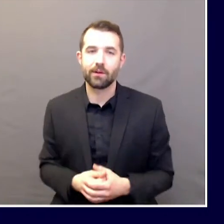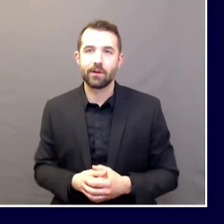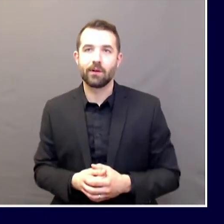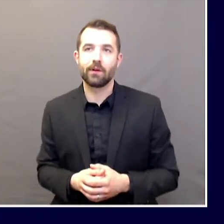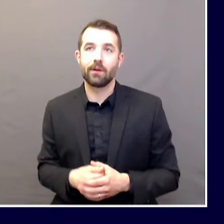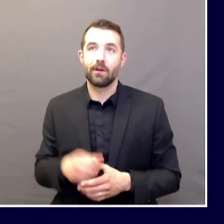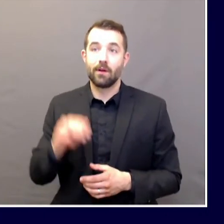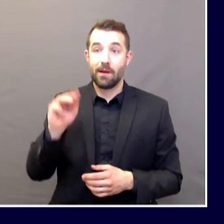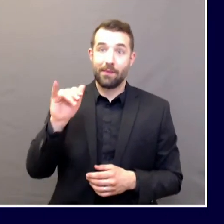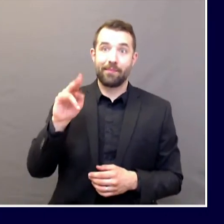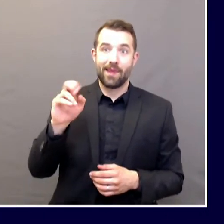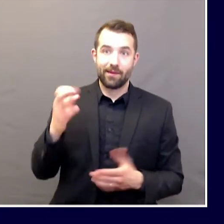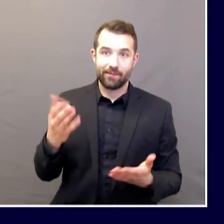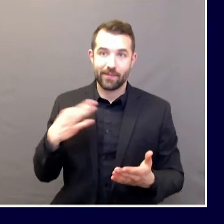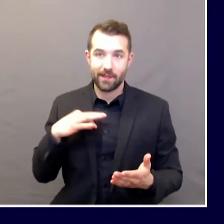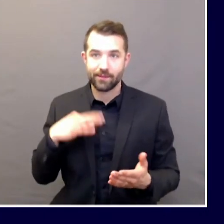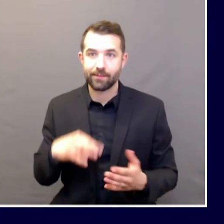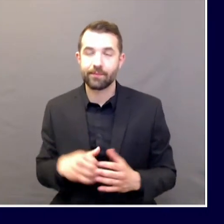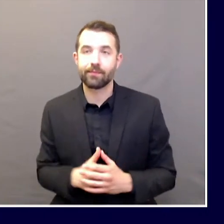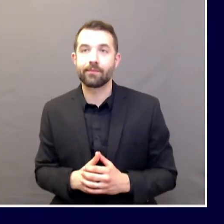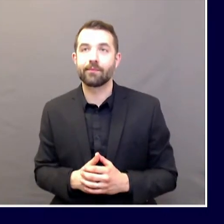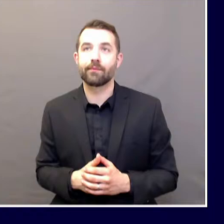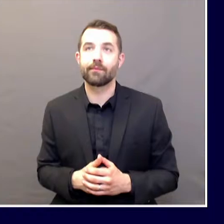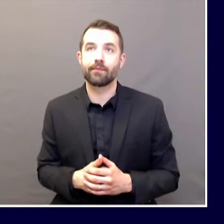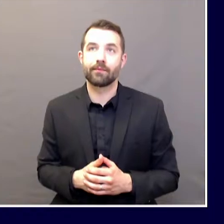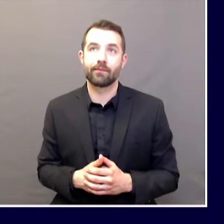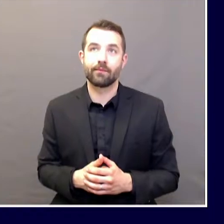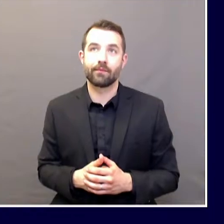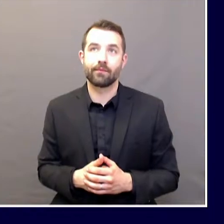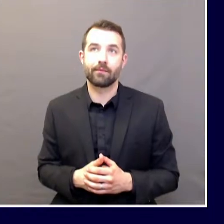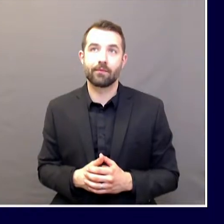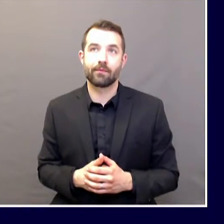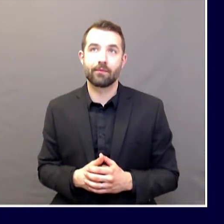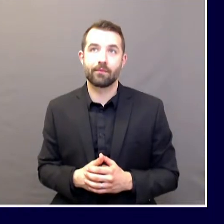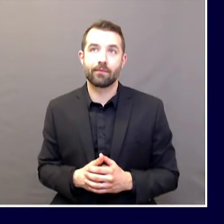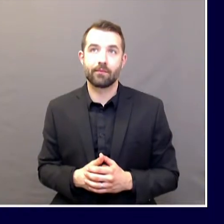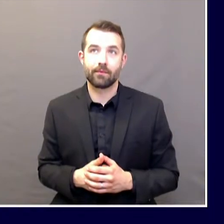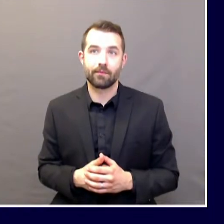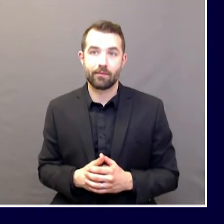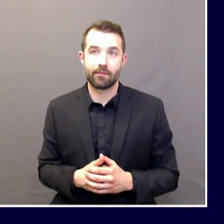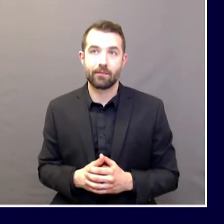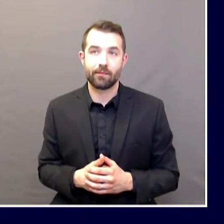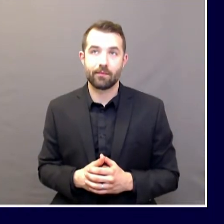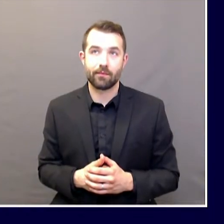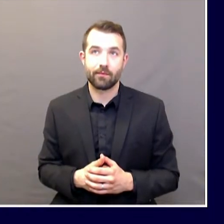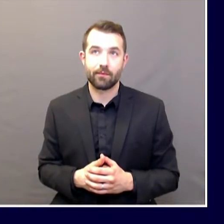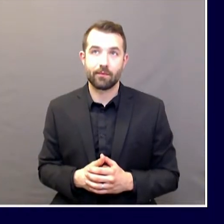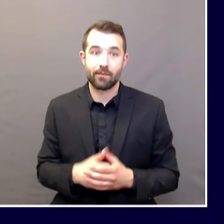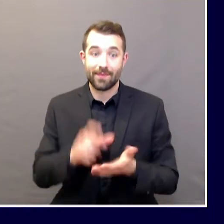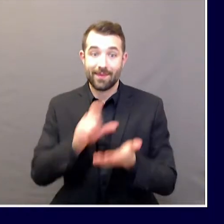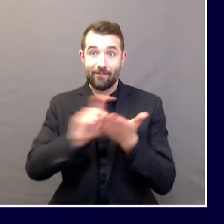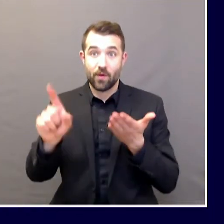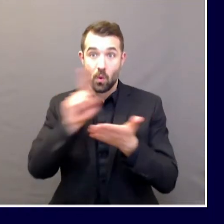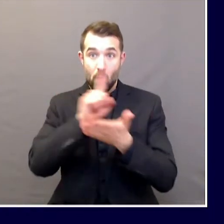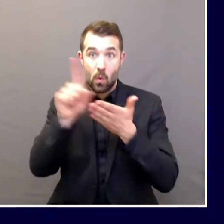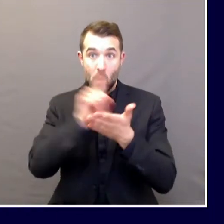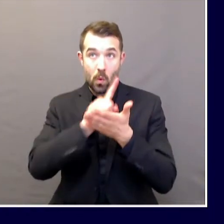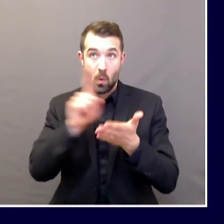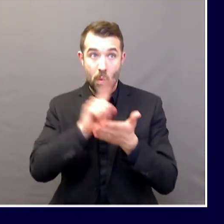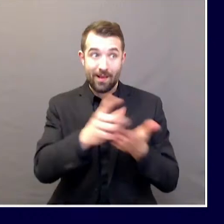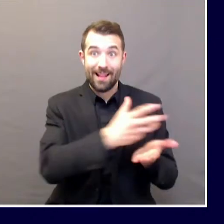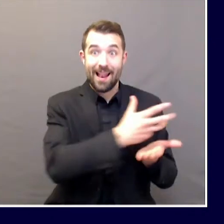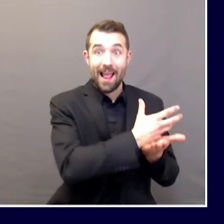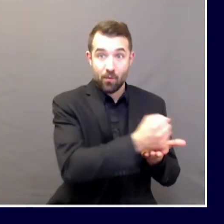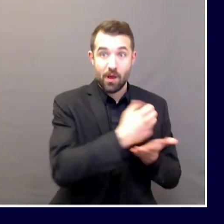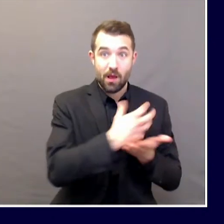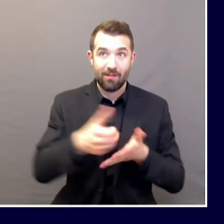a small unused, there's been a small unused portion of vaccine in Maine. Can you tell me? Oh, yeah. I mean,